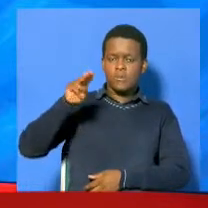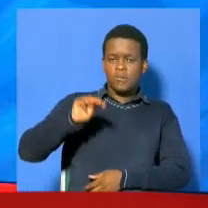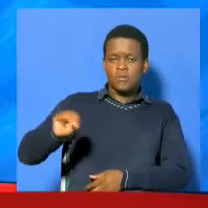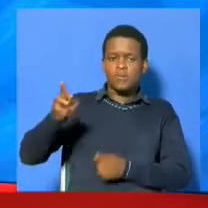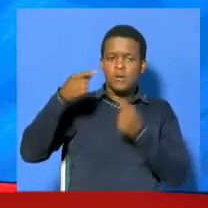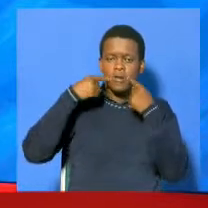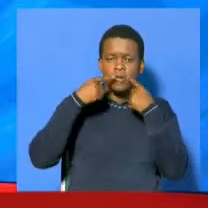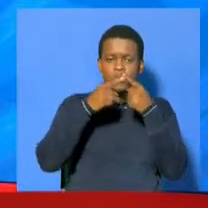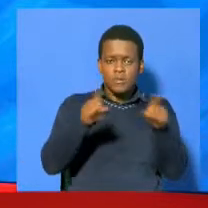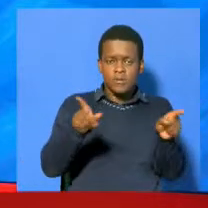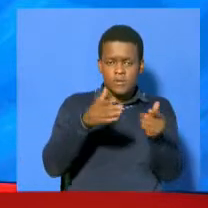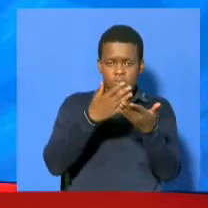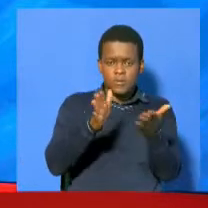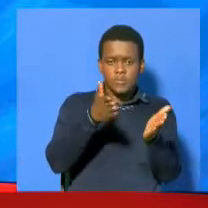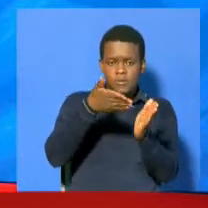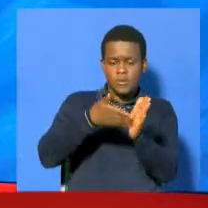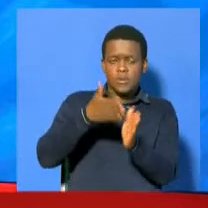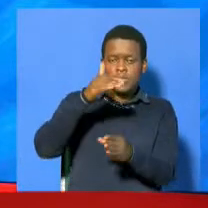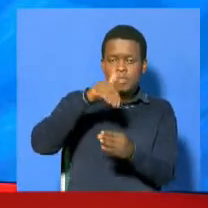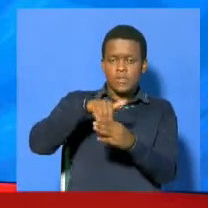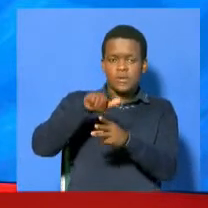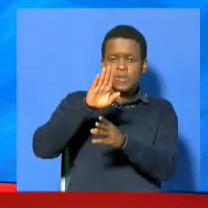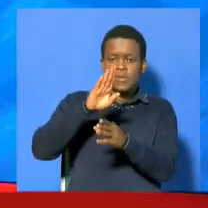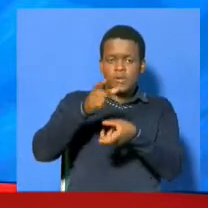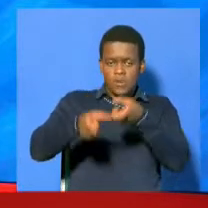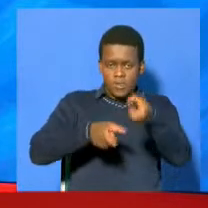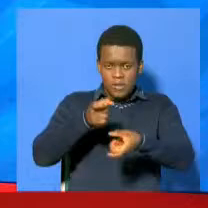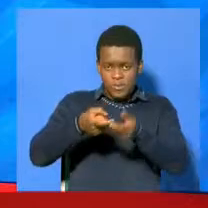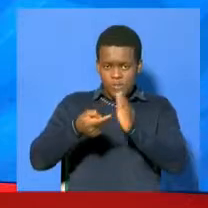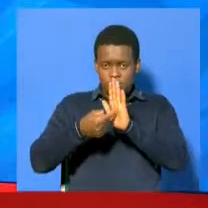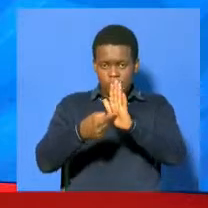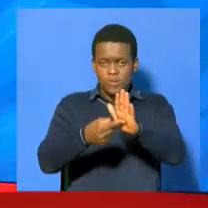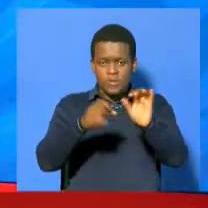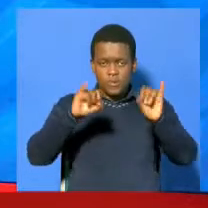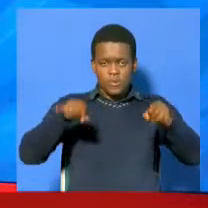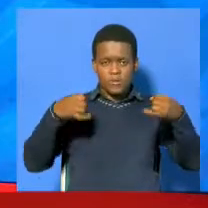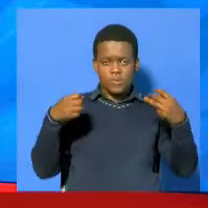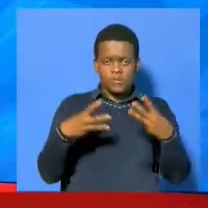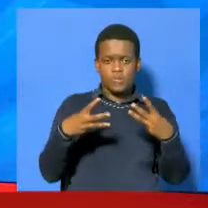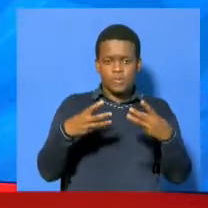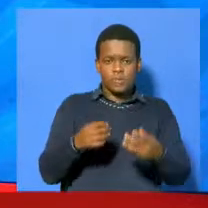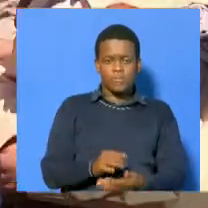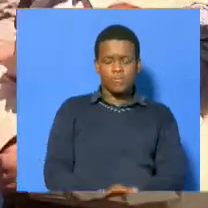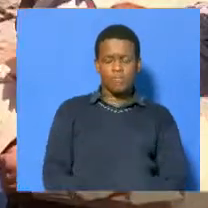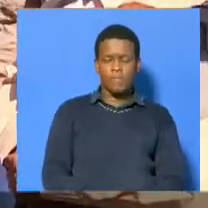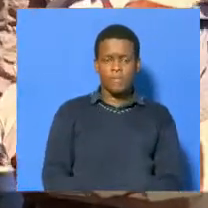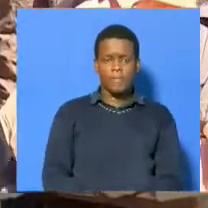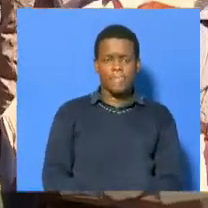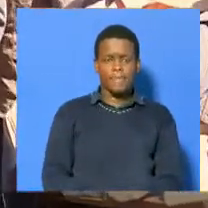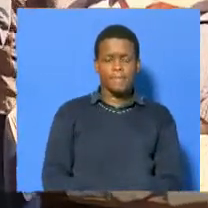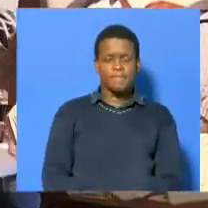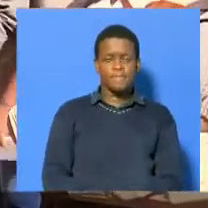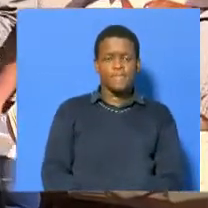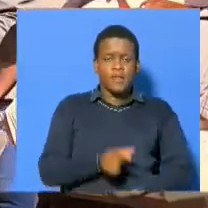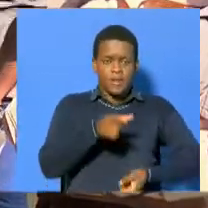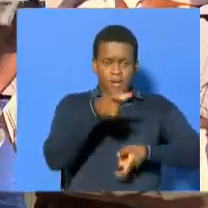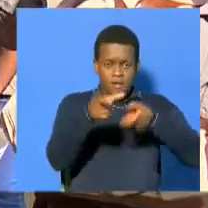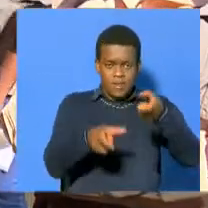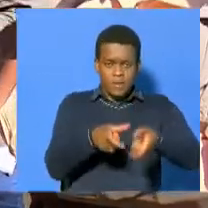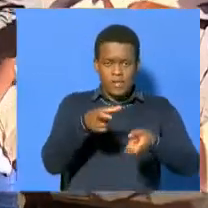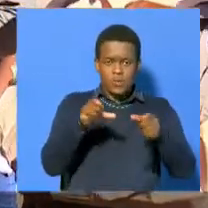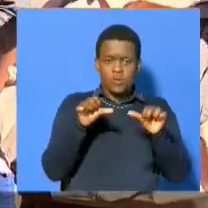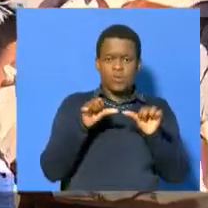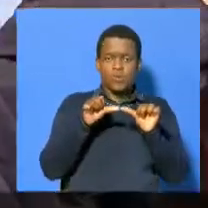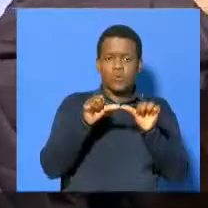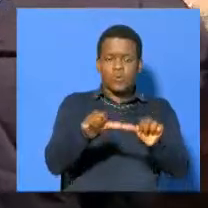Southern Young Farmers Association Agricultural Show in Joaneng. Emmanuel Rapua. Agriculture will continue to